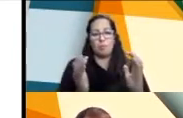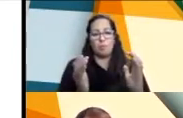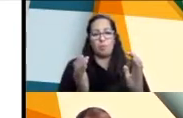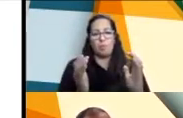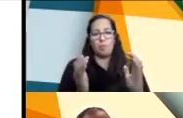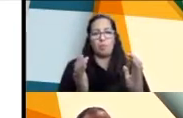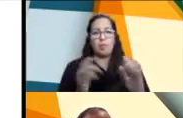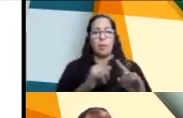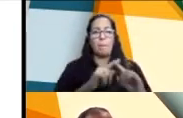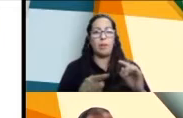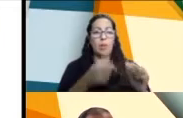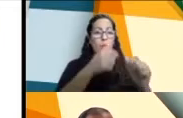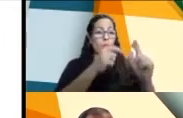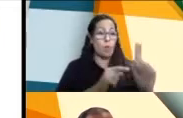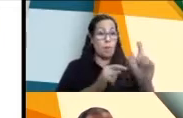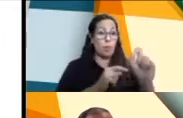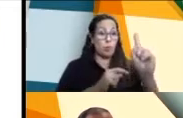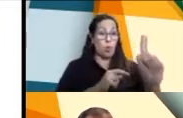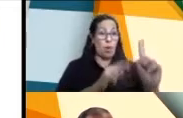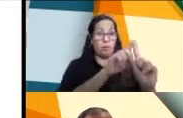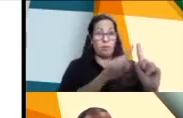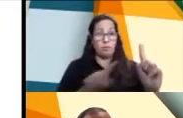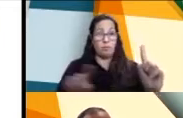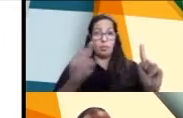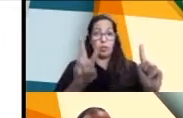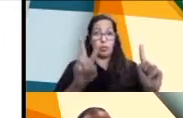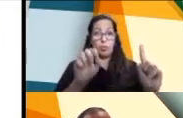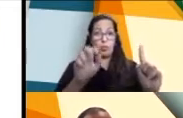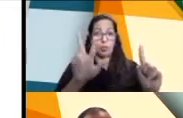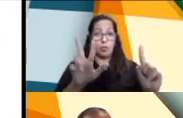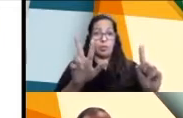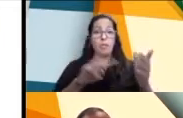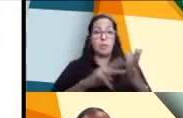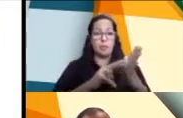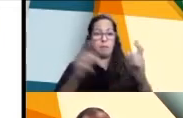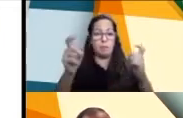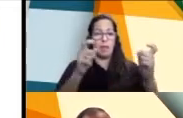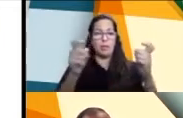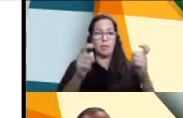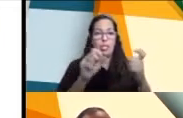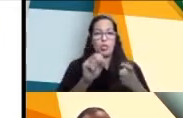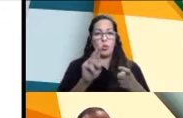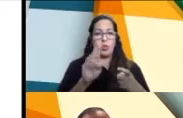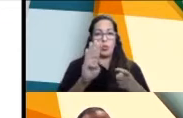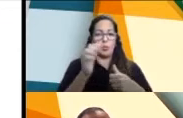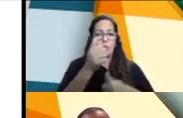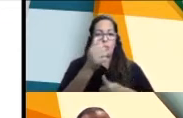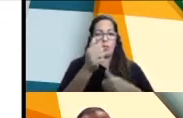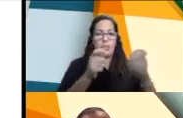tasks from 1.1 to 2.3 are going to be managed by subrecipients. They are